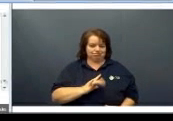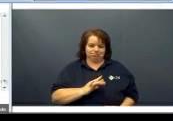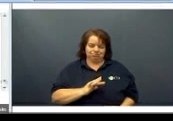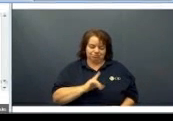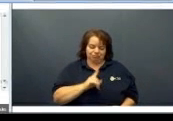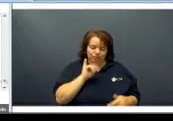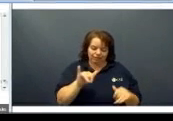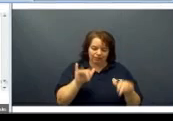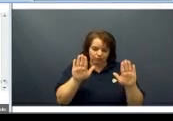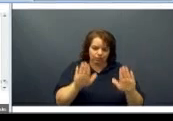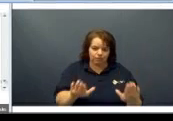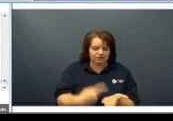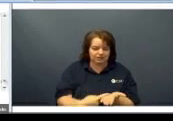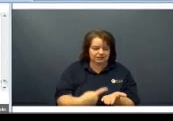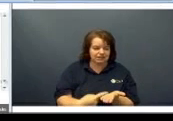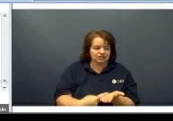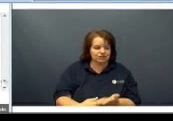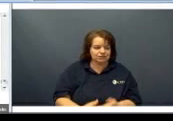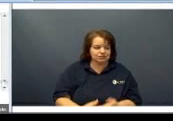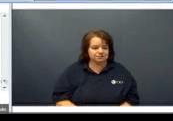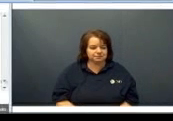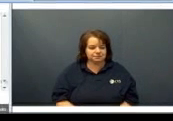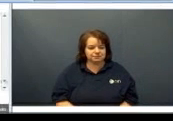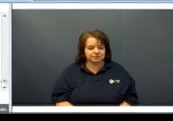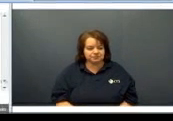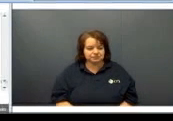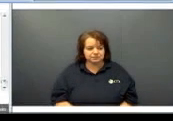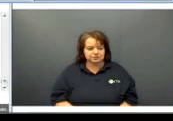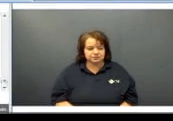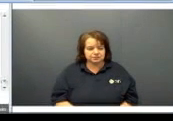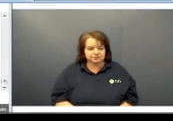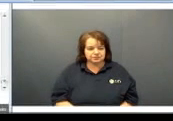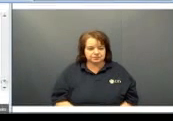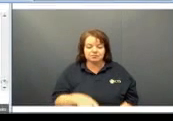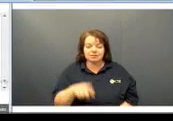to participate in this discussion.